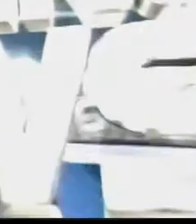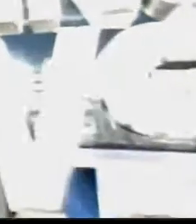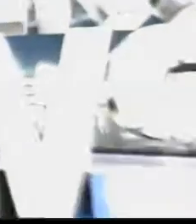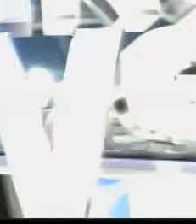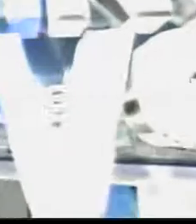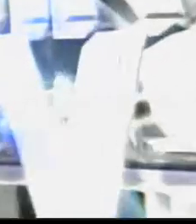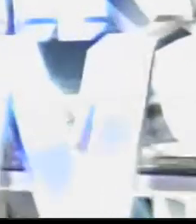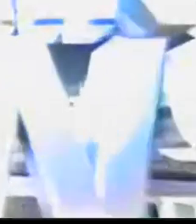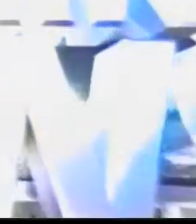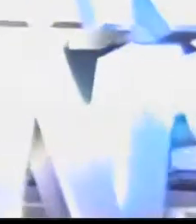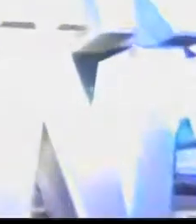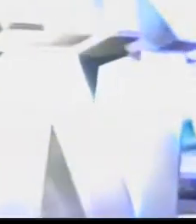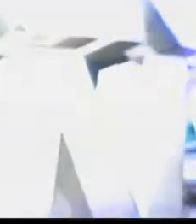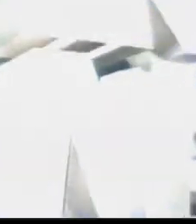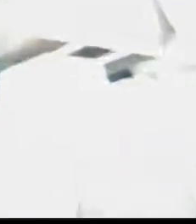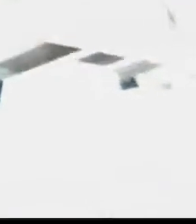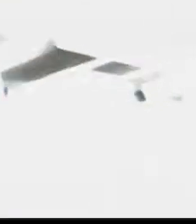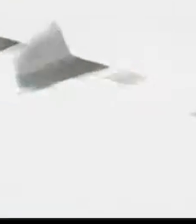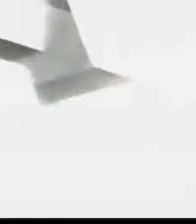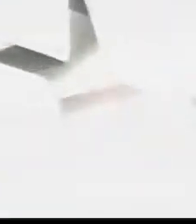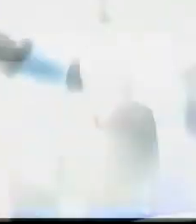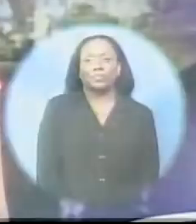News.